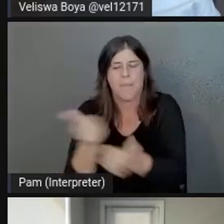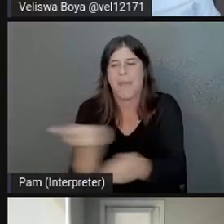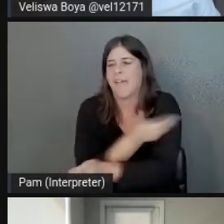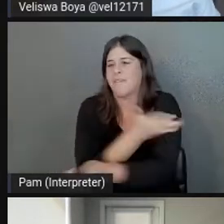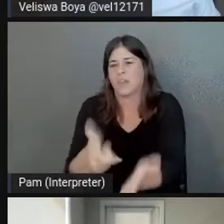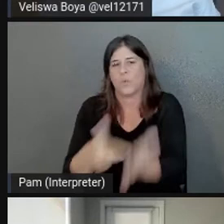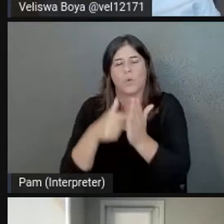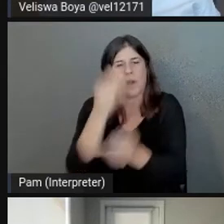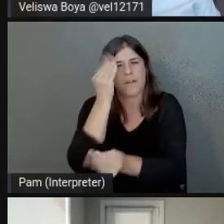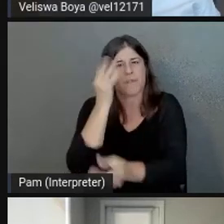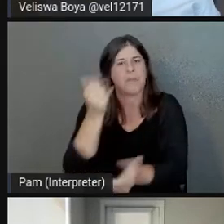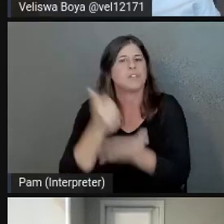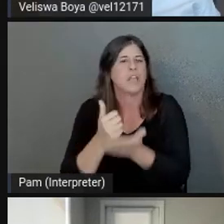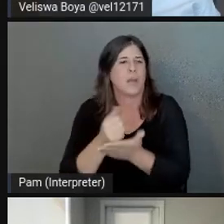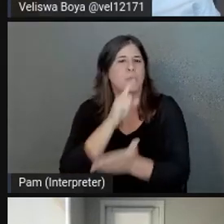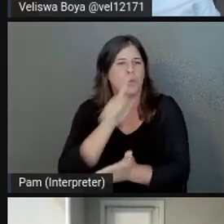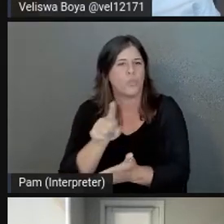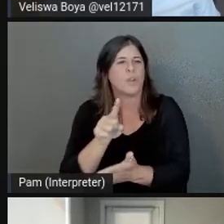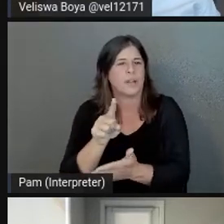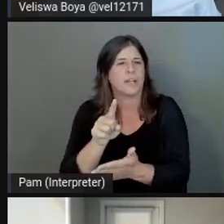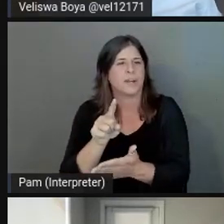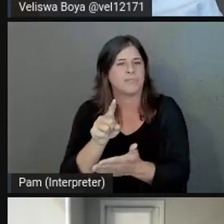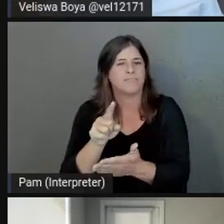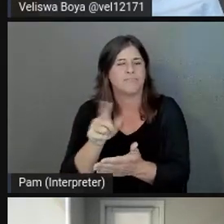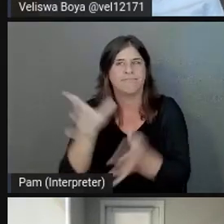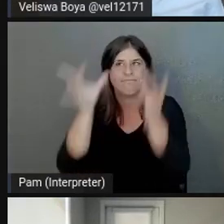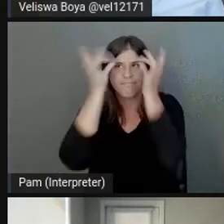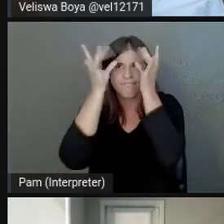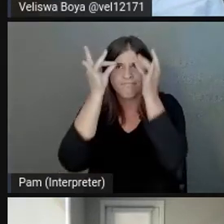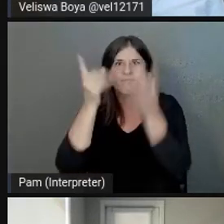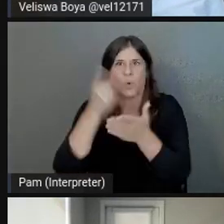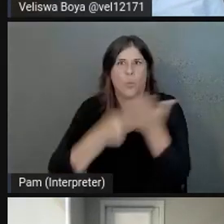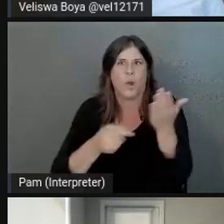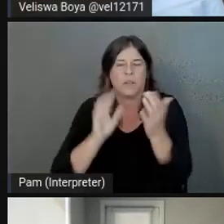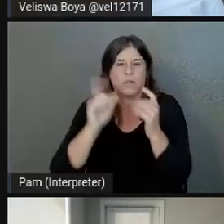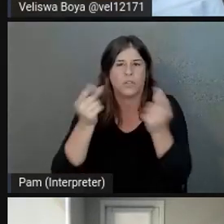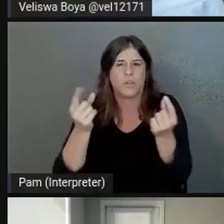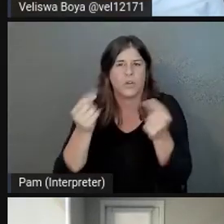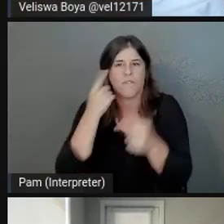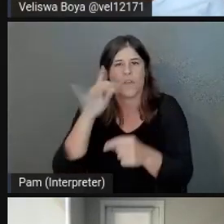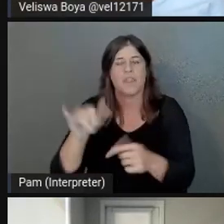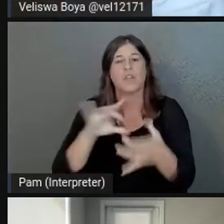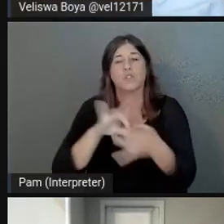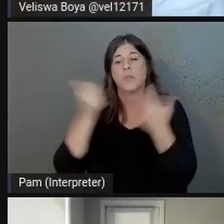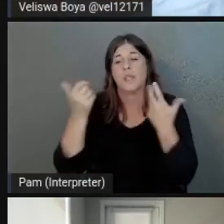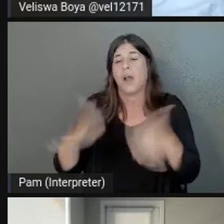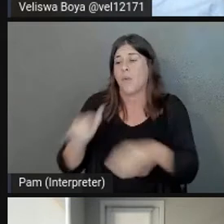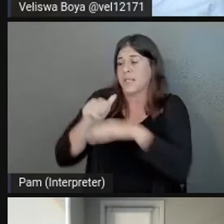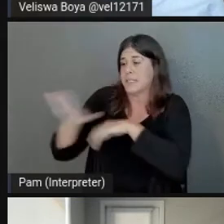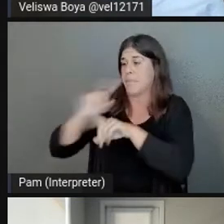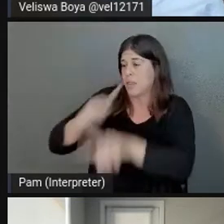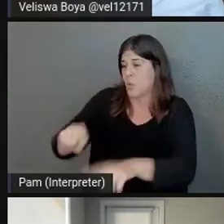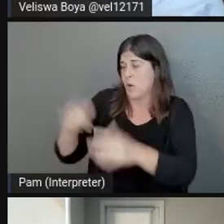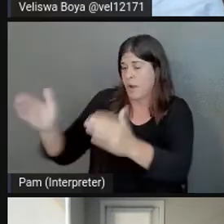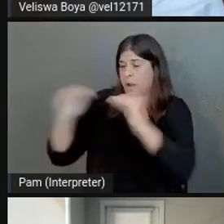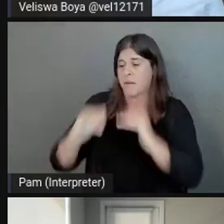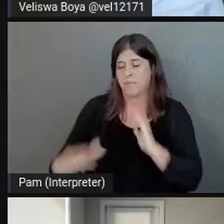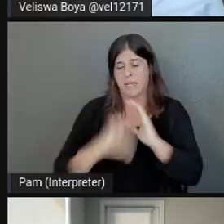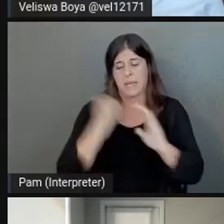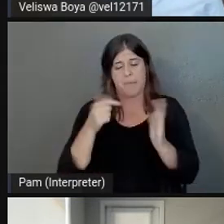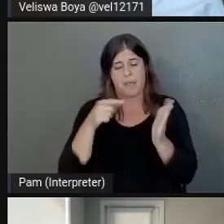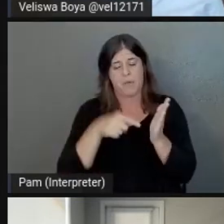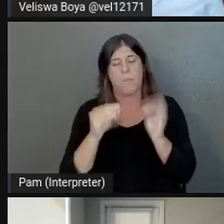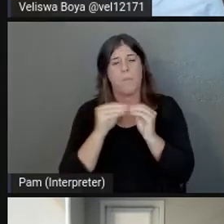information and help you to enter this information regarding the console. So in terms of after submitting your order, you will receive that additional